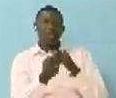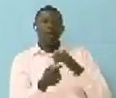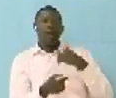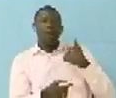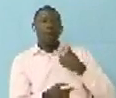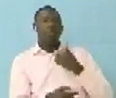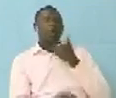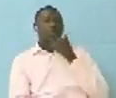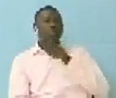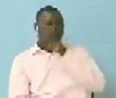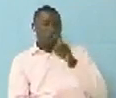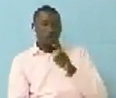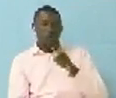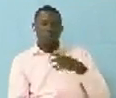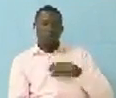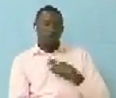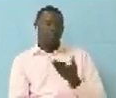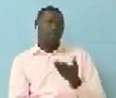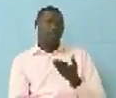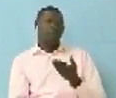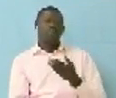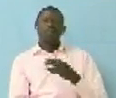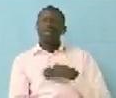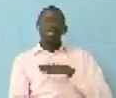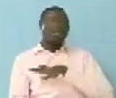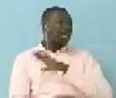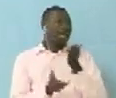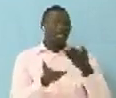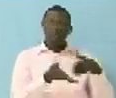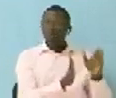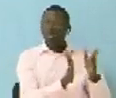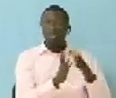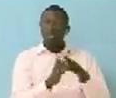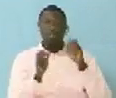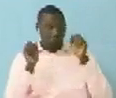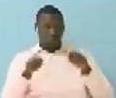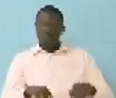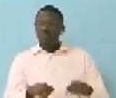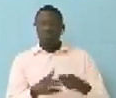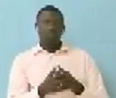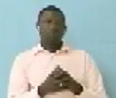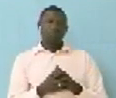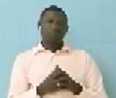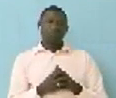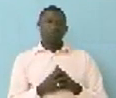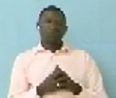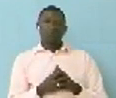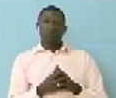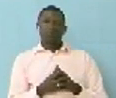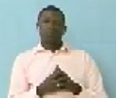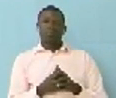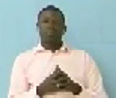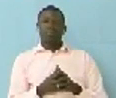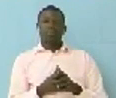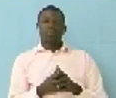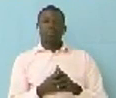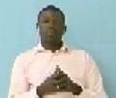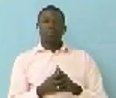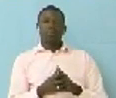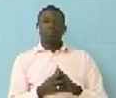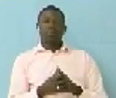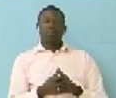kuma kan men moyla by any means necessary. akoleata nyawnyandi nyama. That is